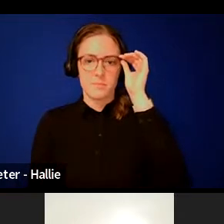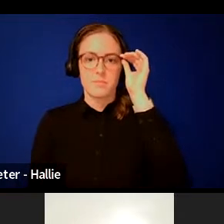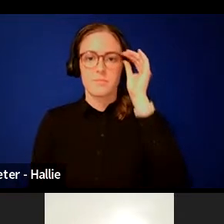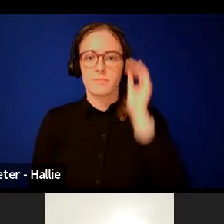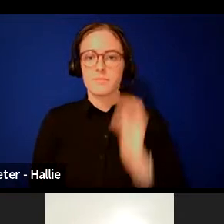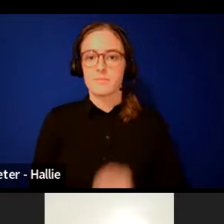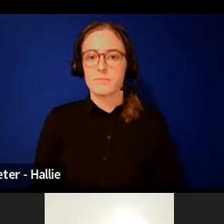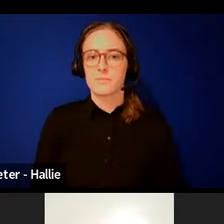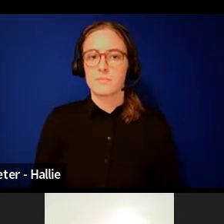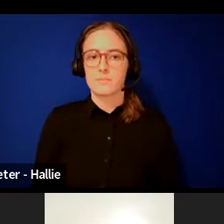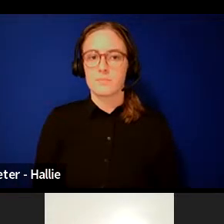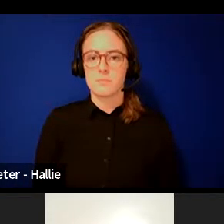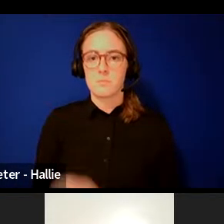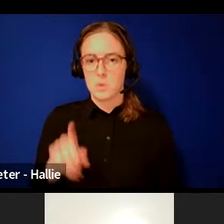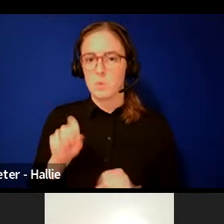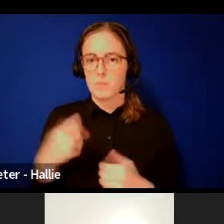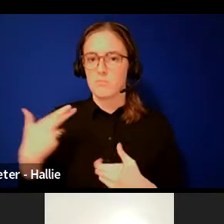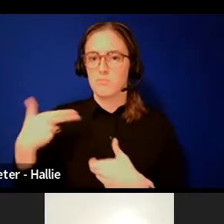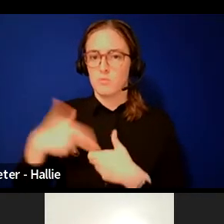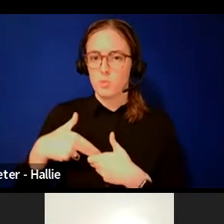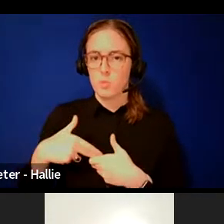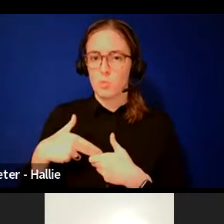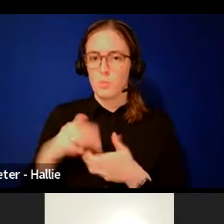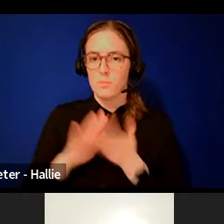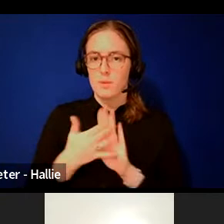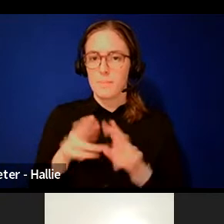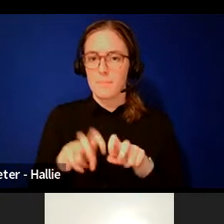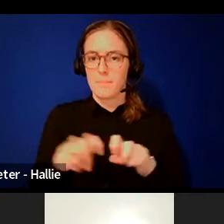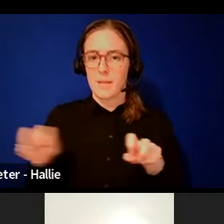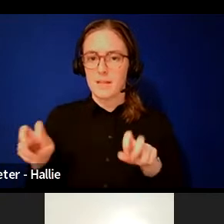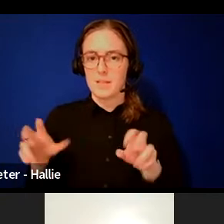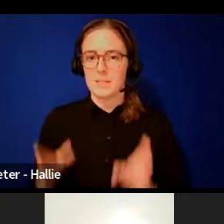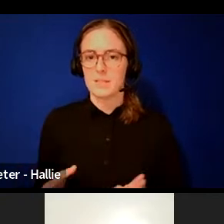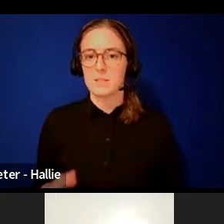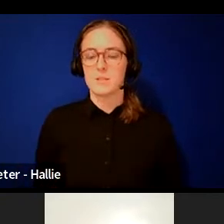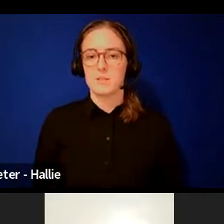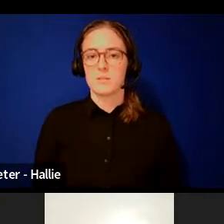to join the meeting as a panelist.